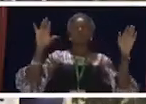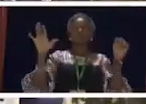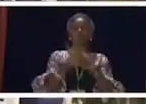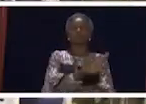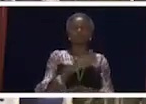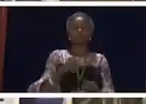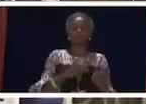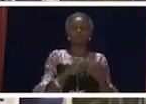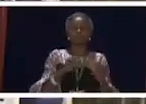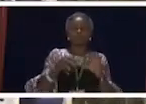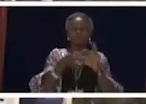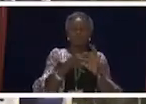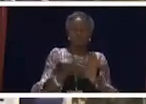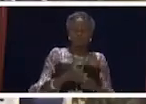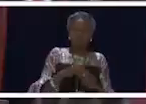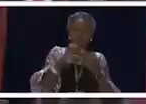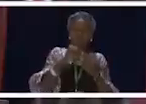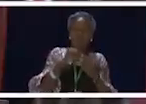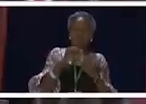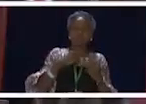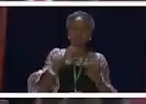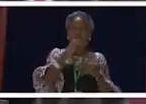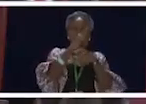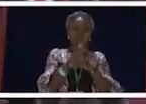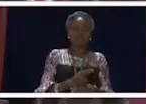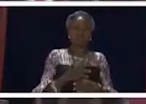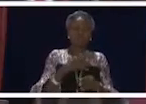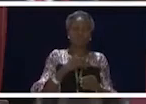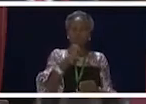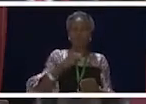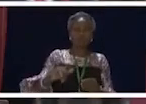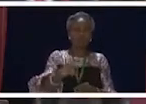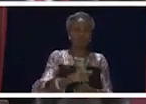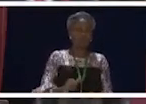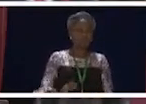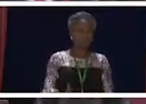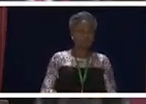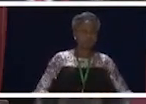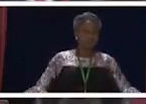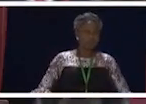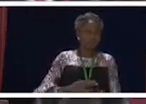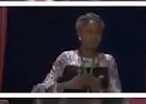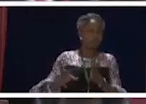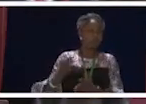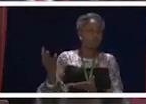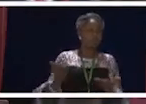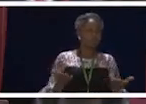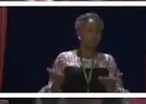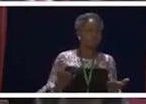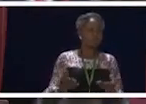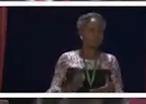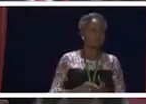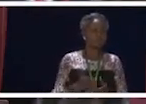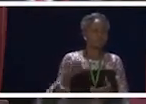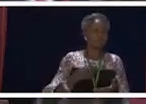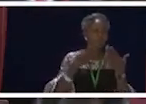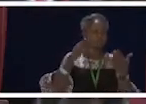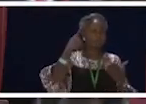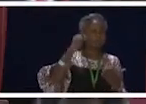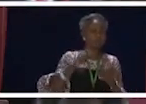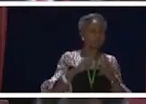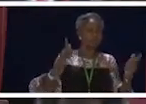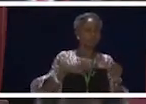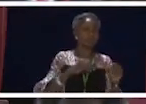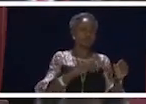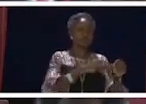this unique, this unusual, and this uncommon Holy Ghost service. We thank you for great and